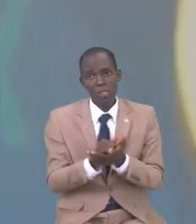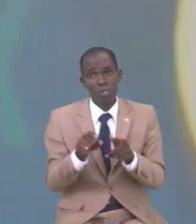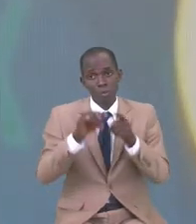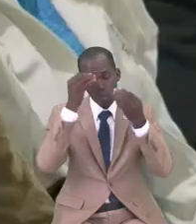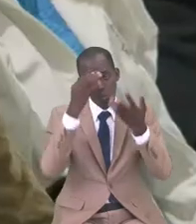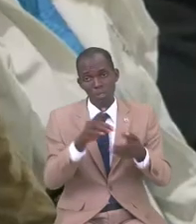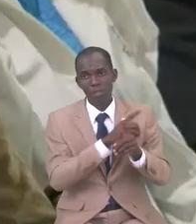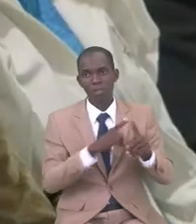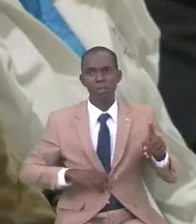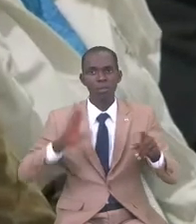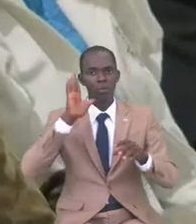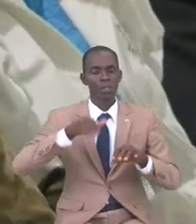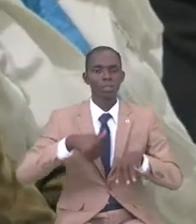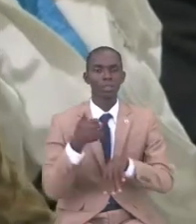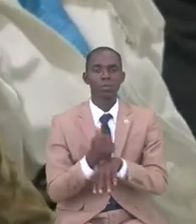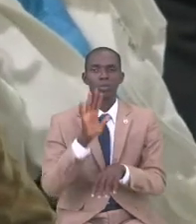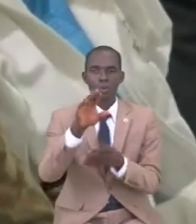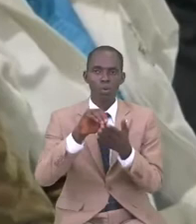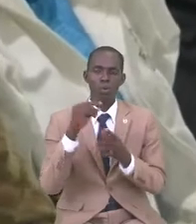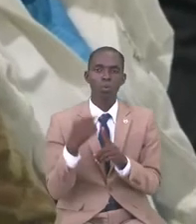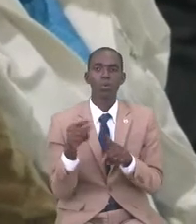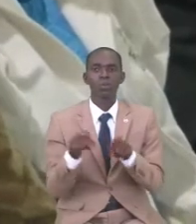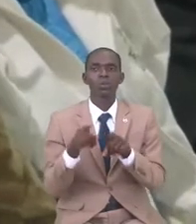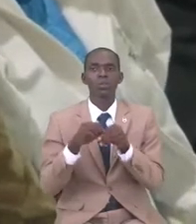will confirm your word.